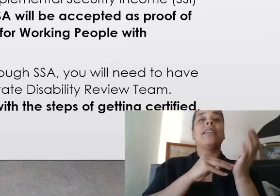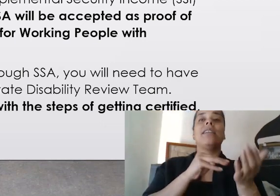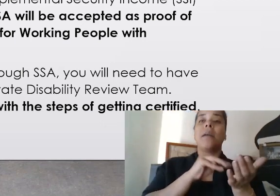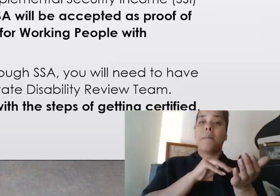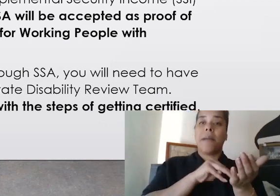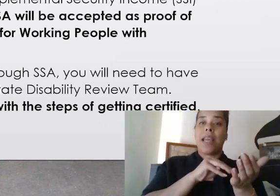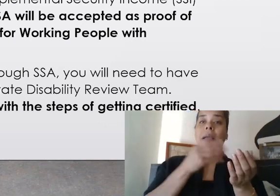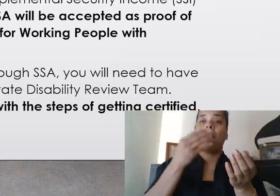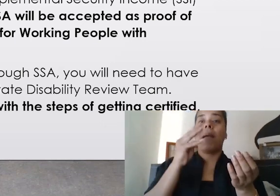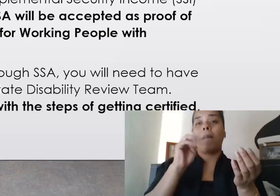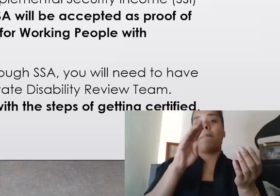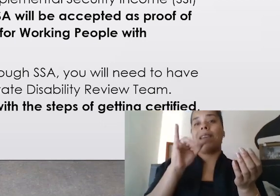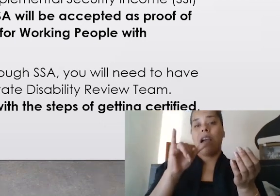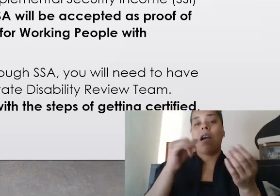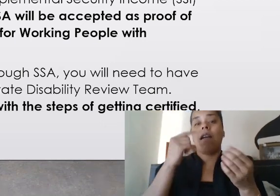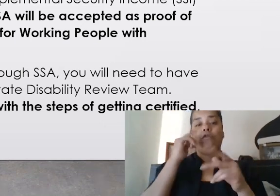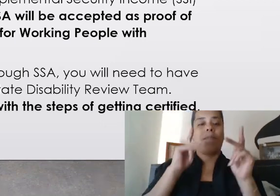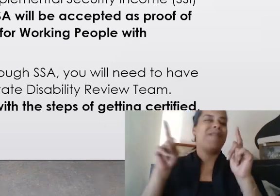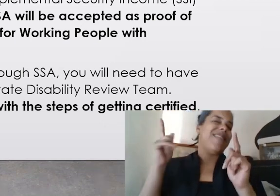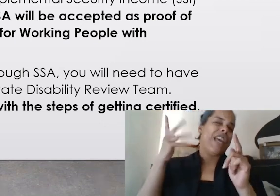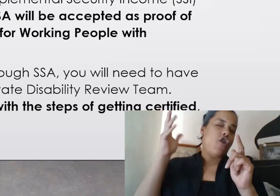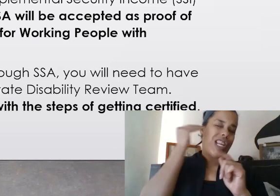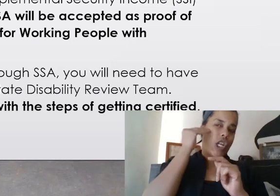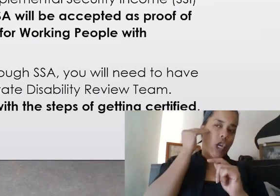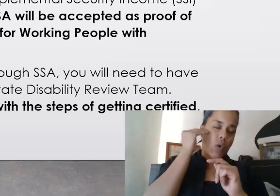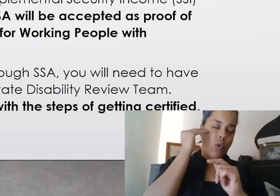working people with disabilities. They know what that is.